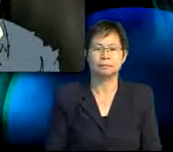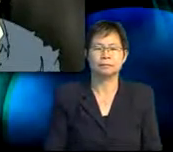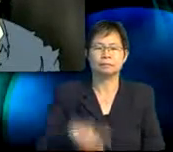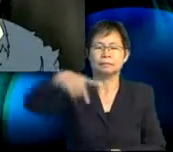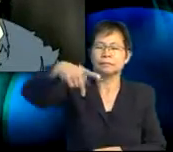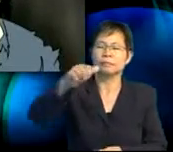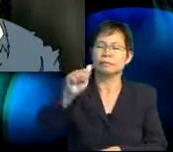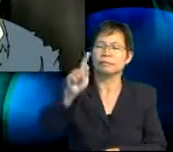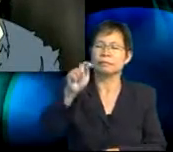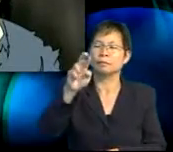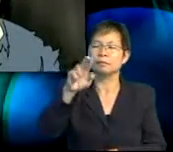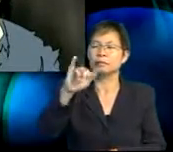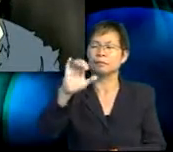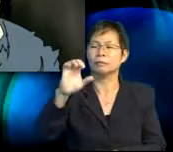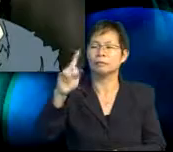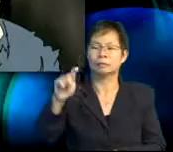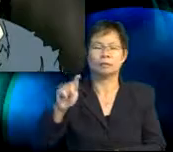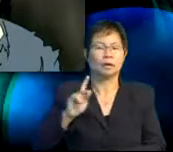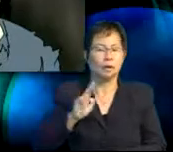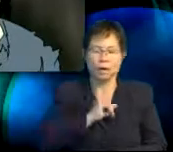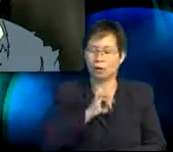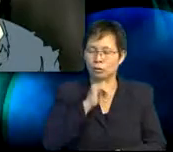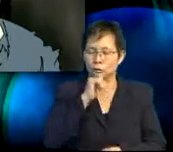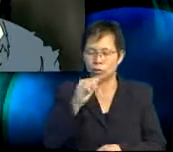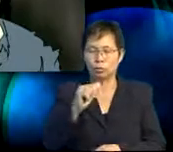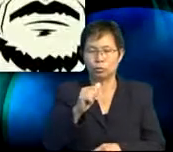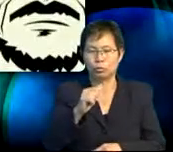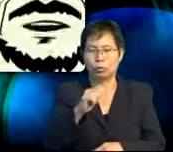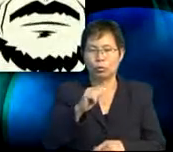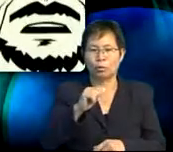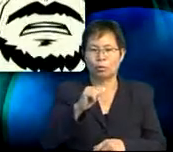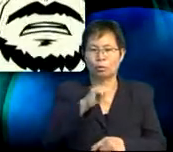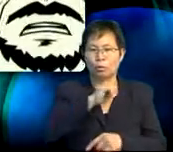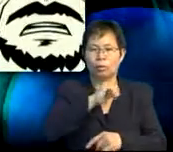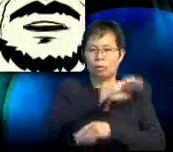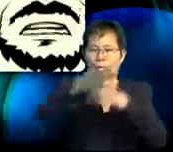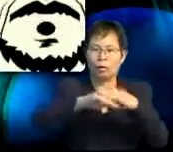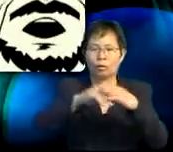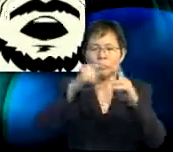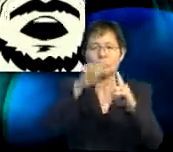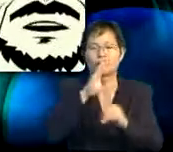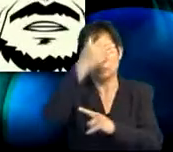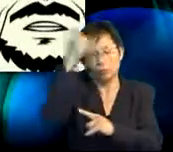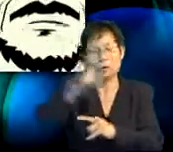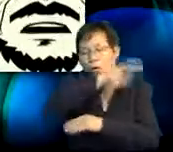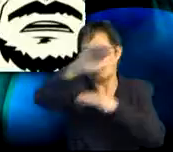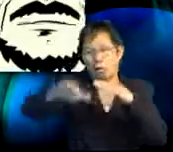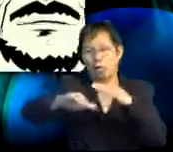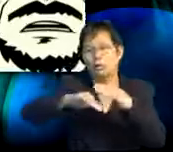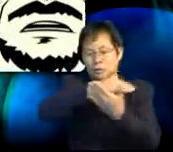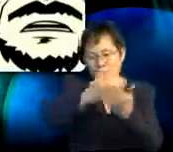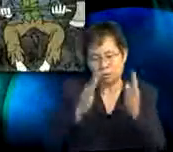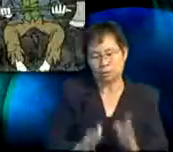Patrick, I don't want us all to be forgotten. Somebody must get through all this